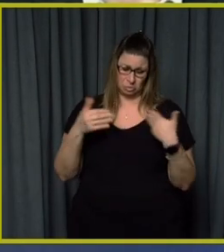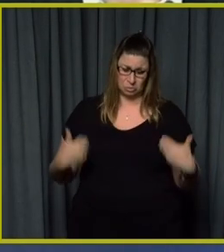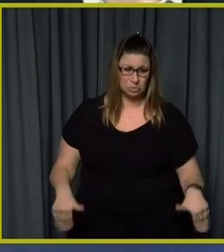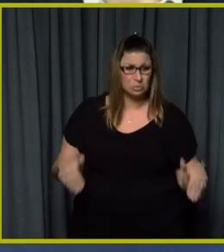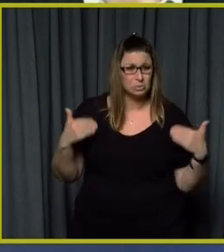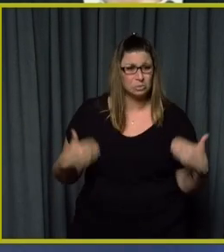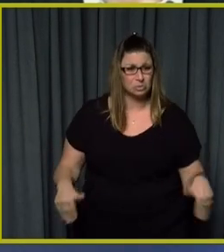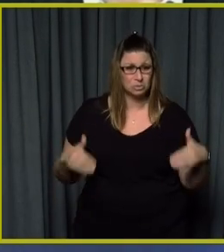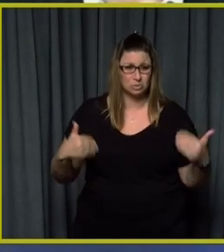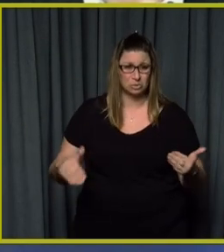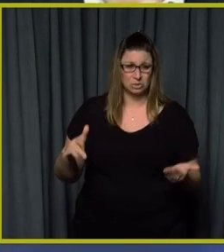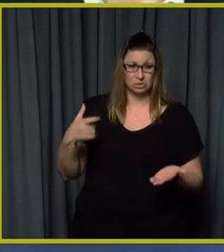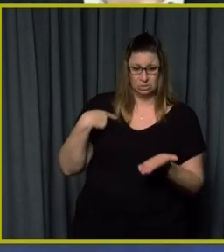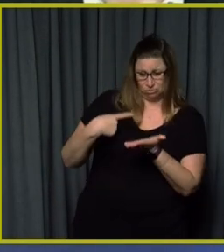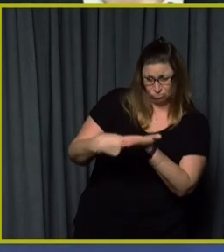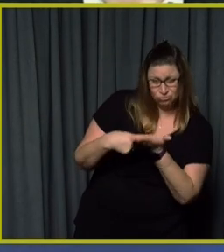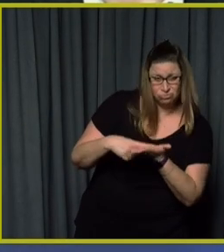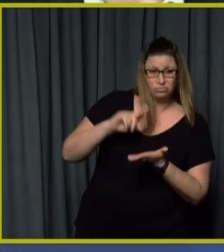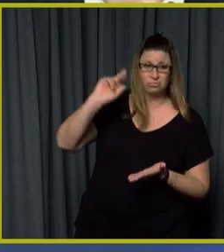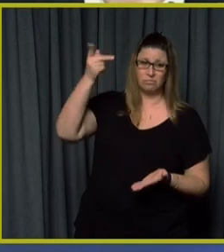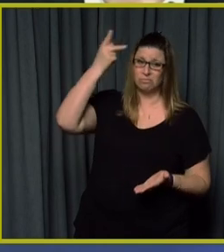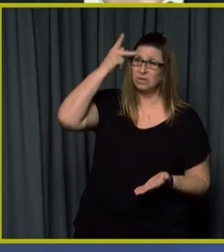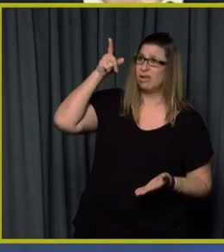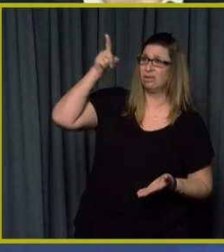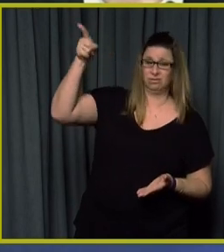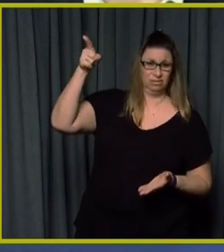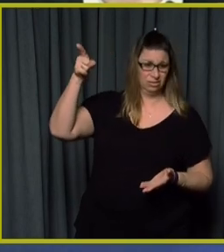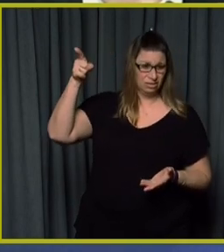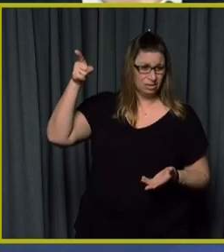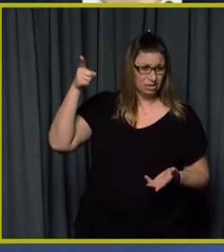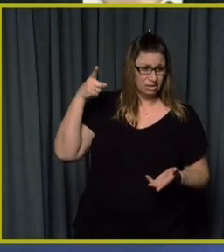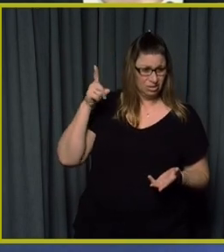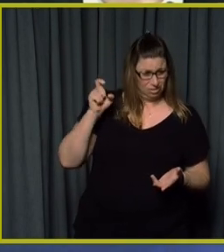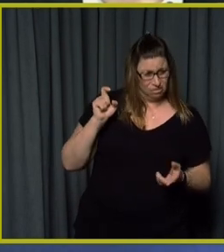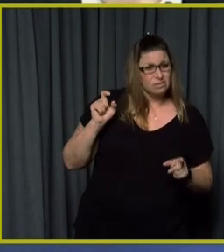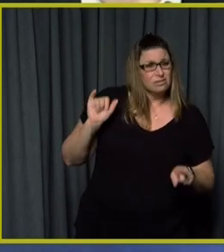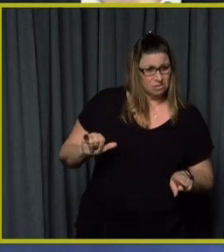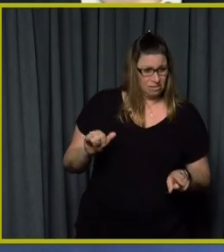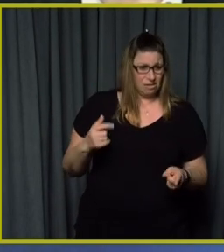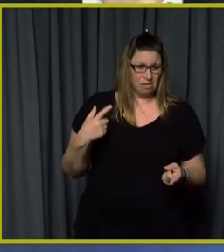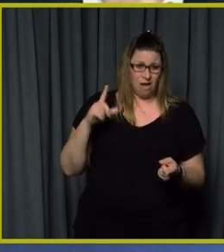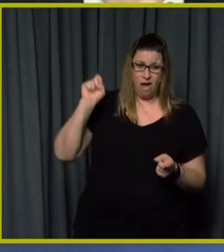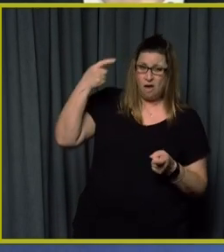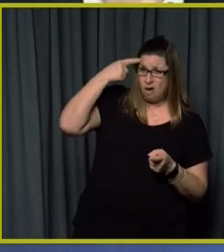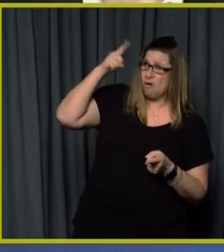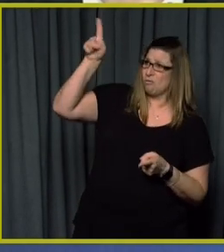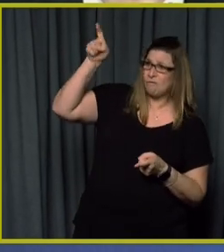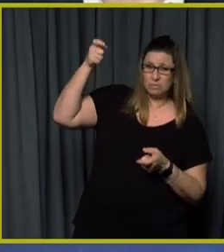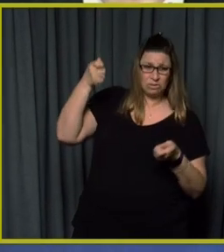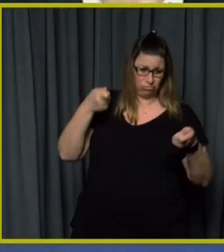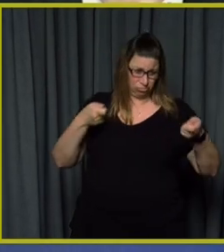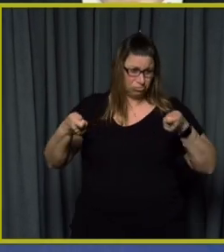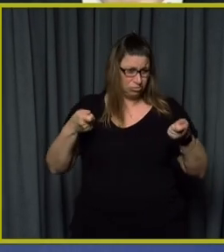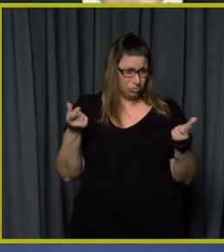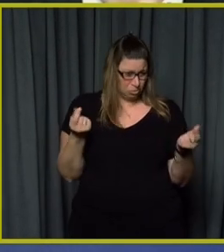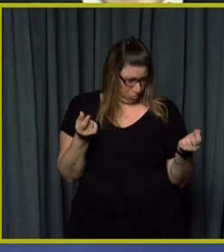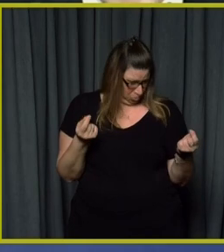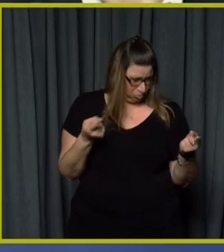of death, and we need the kind of terminology that helps us to think about how is the government determining how it's enacting